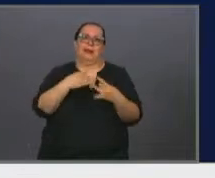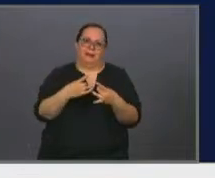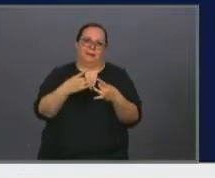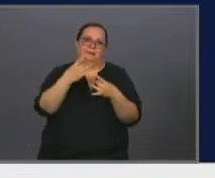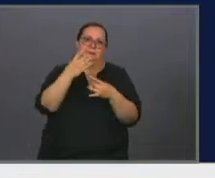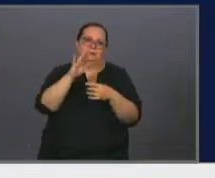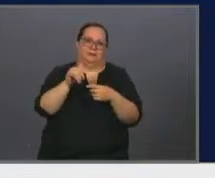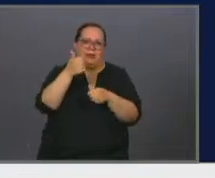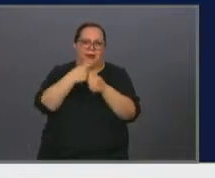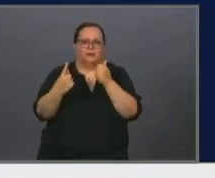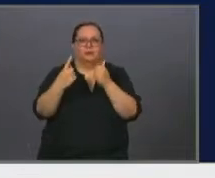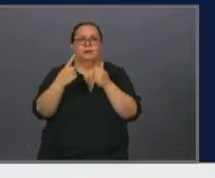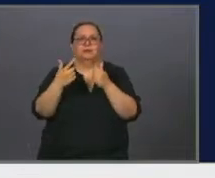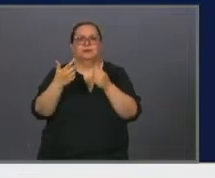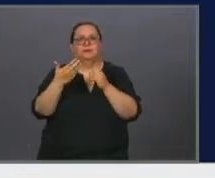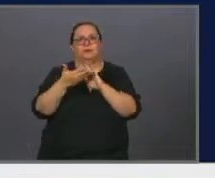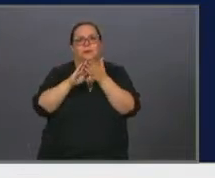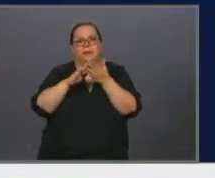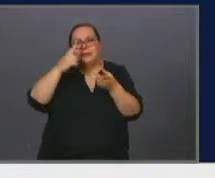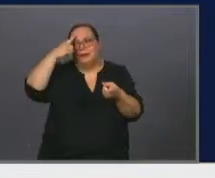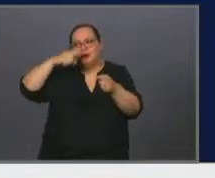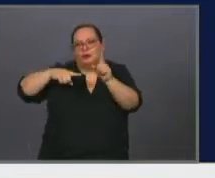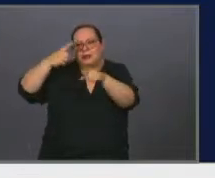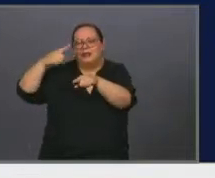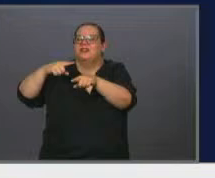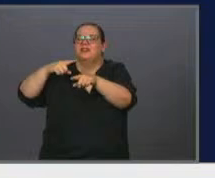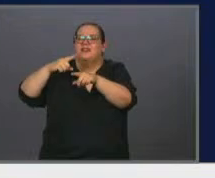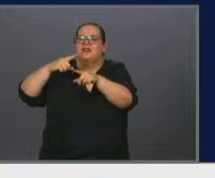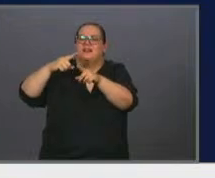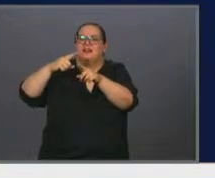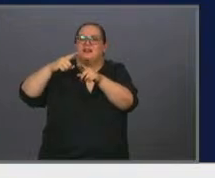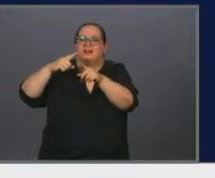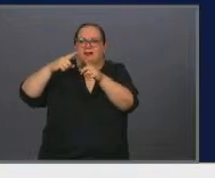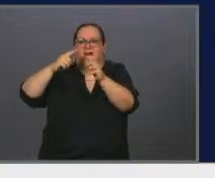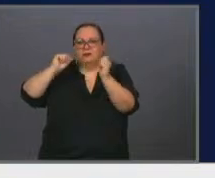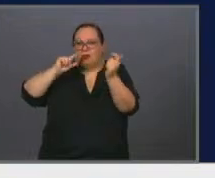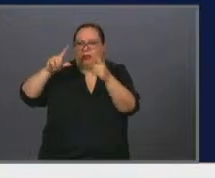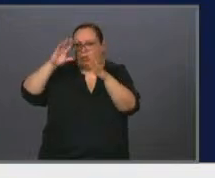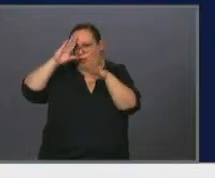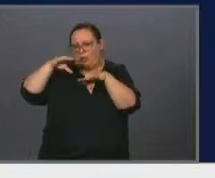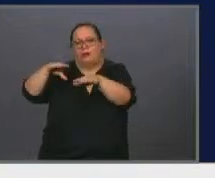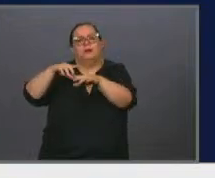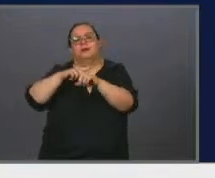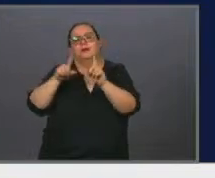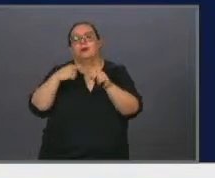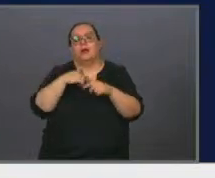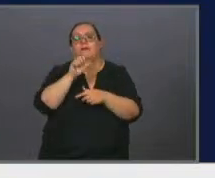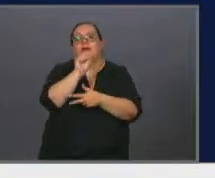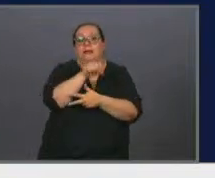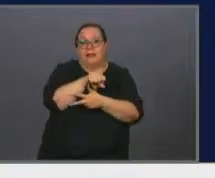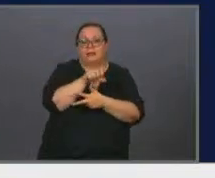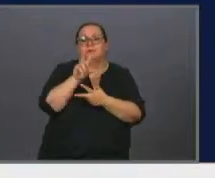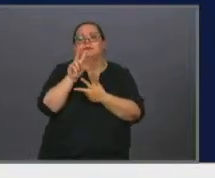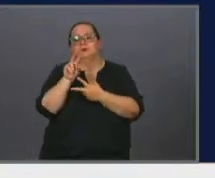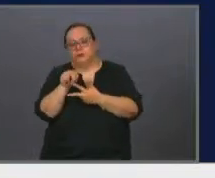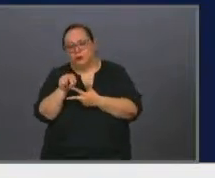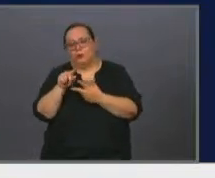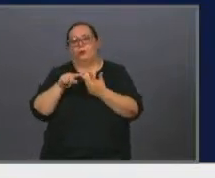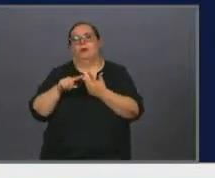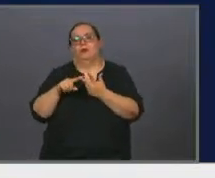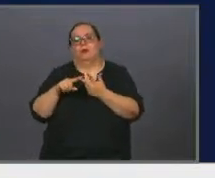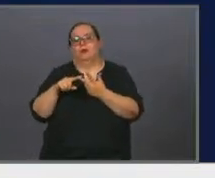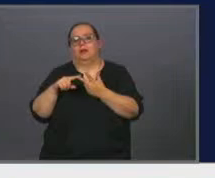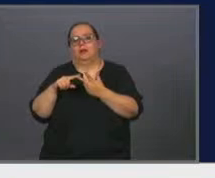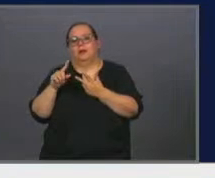with. You have to make difficult decisions. You have a yes, no, and a present. And it's frowned upon to ever choose that